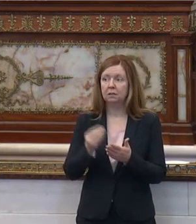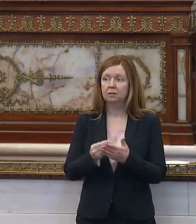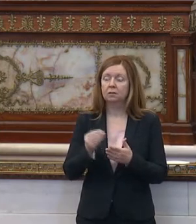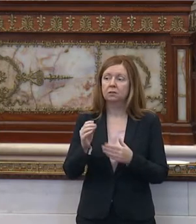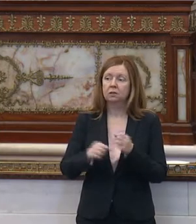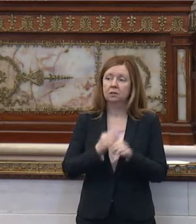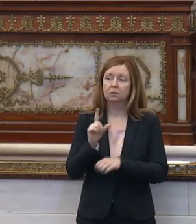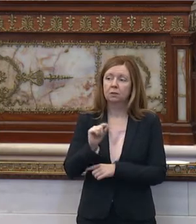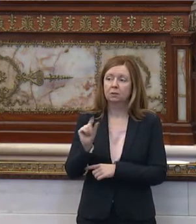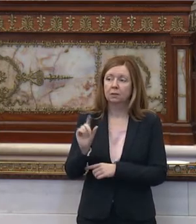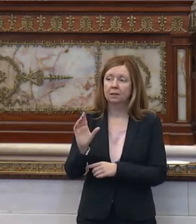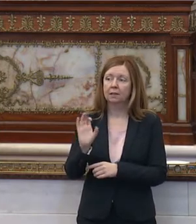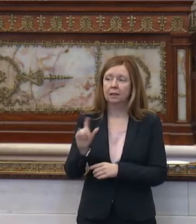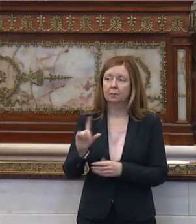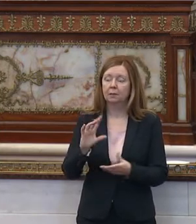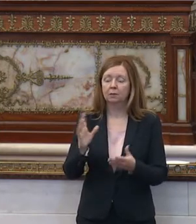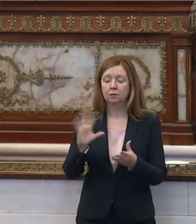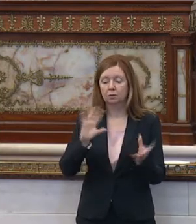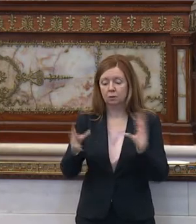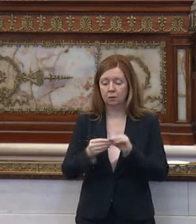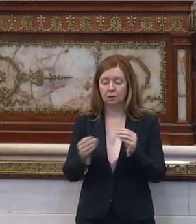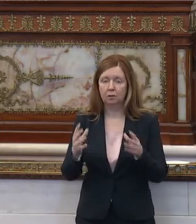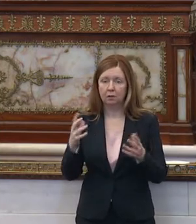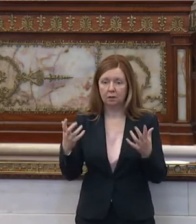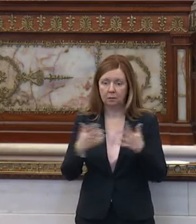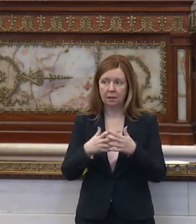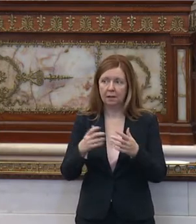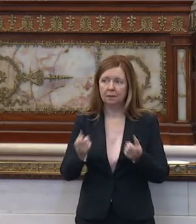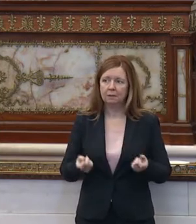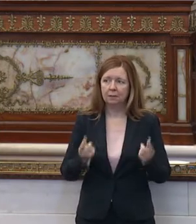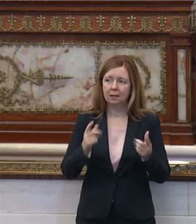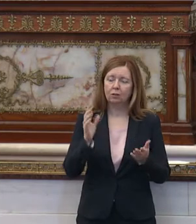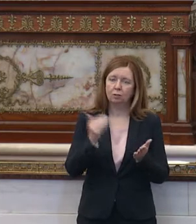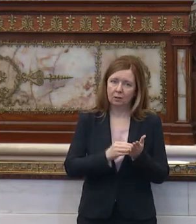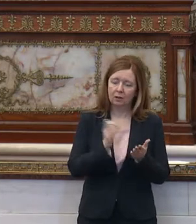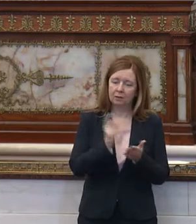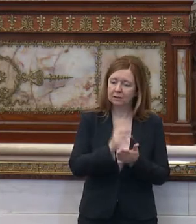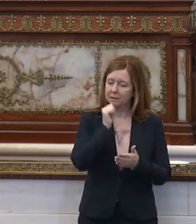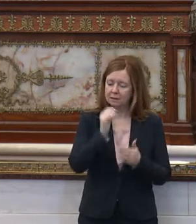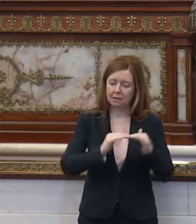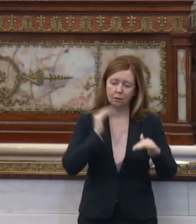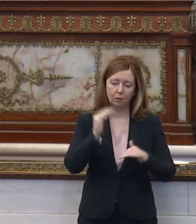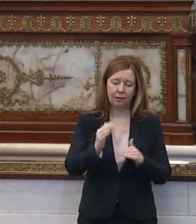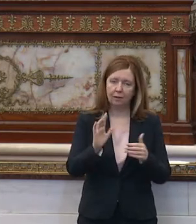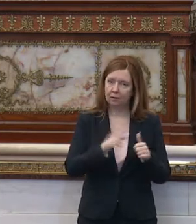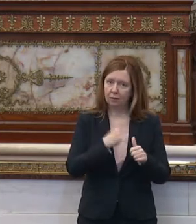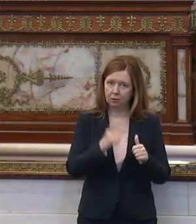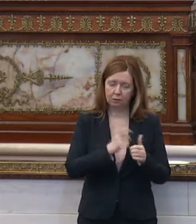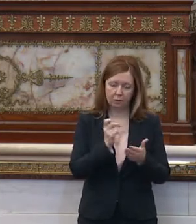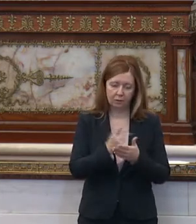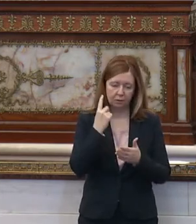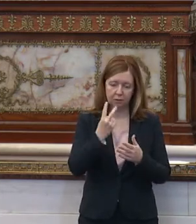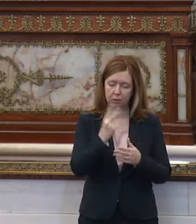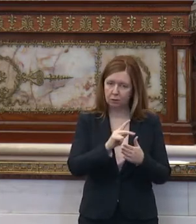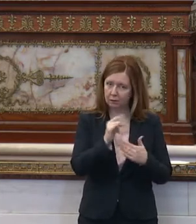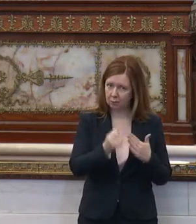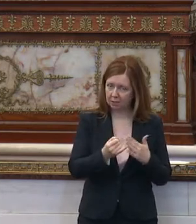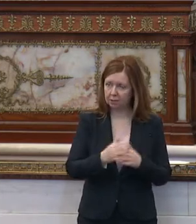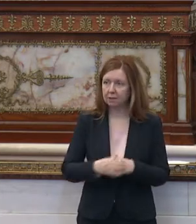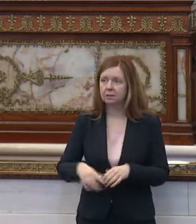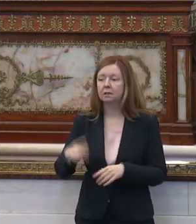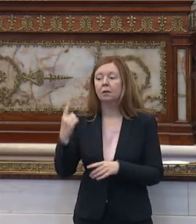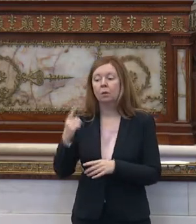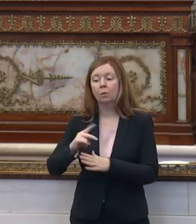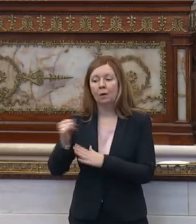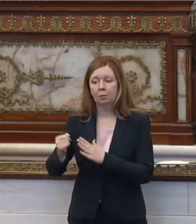budget. Total combined spending for the original authorization and the reauthorization will not be greater than the original authorization for two of the projects, while